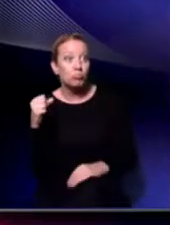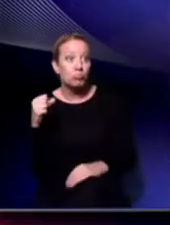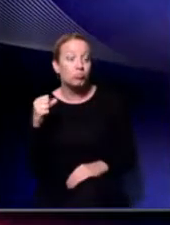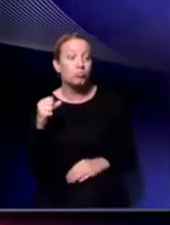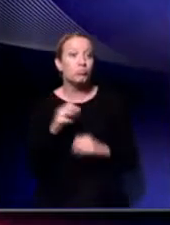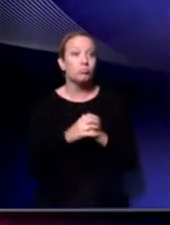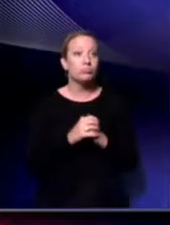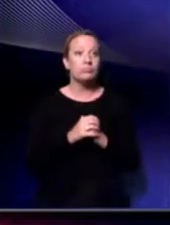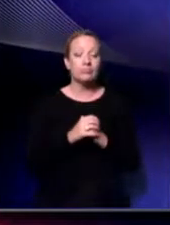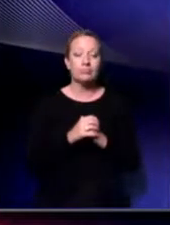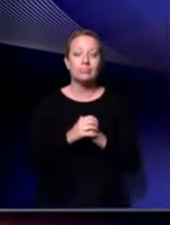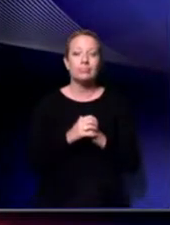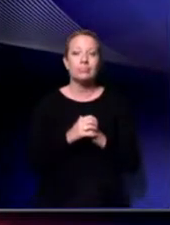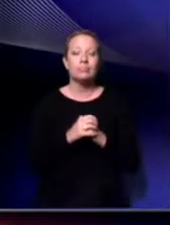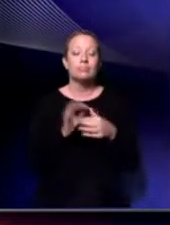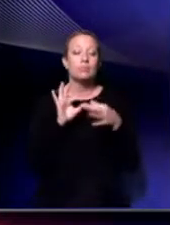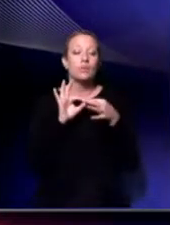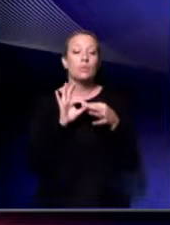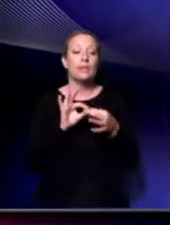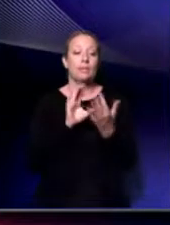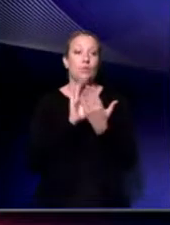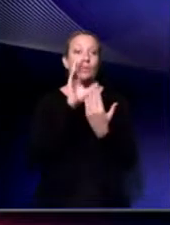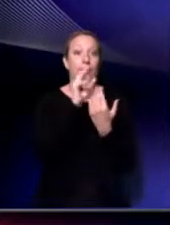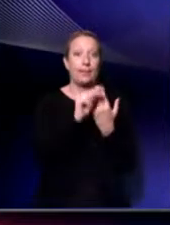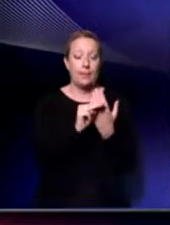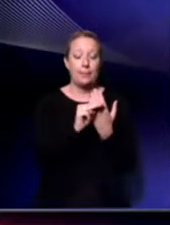Okay, so curriculum, current